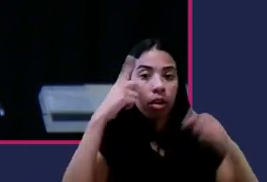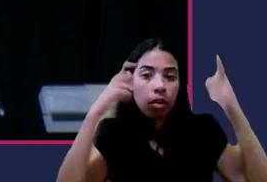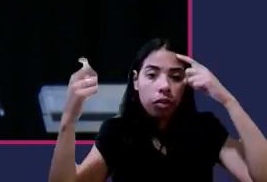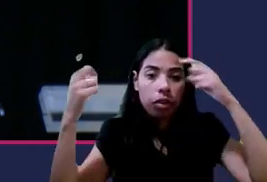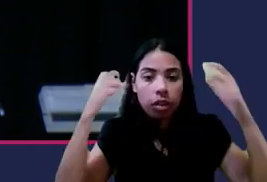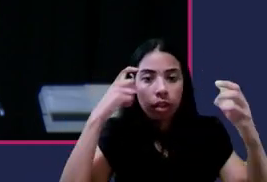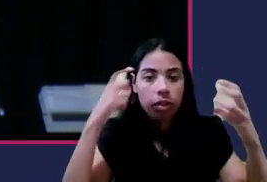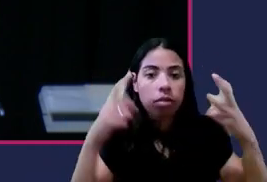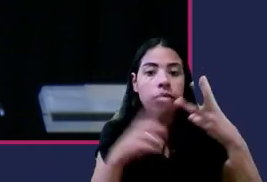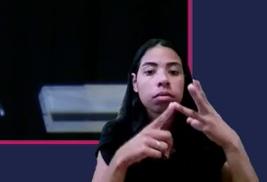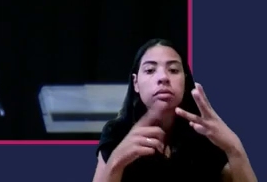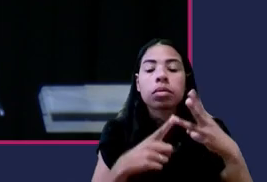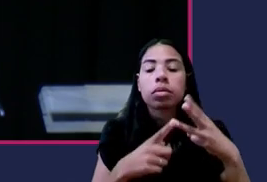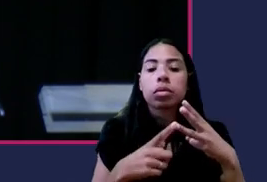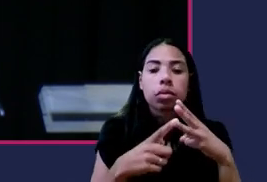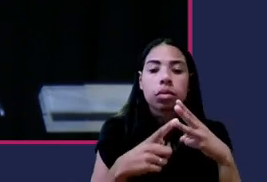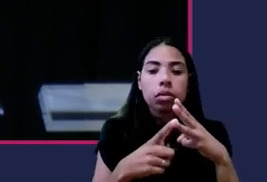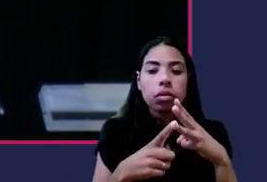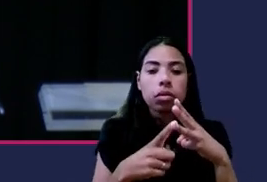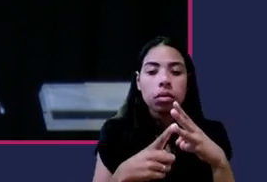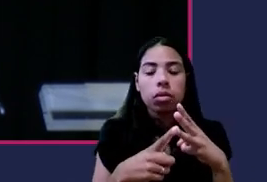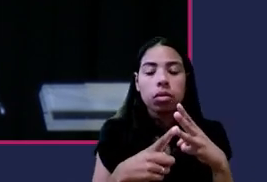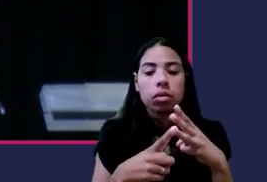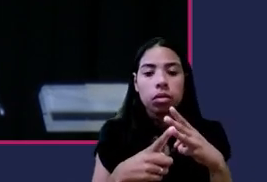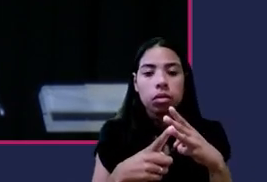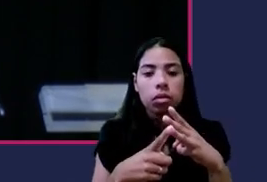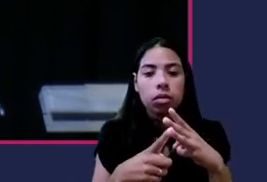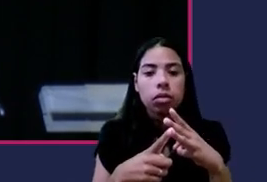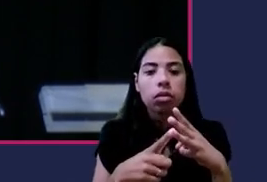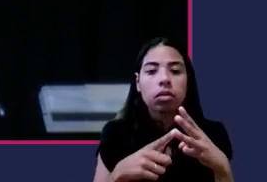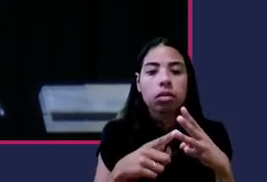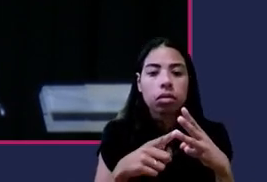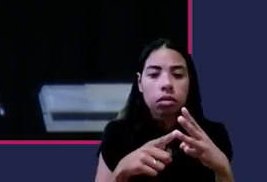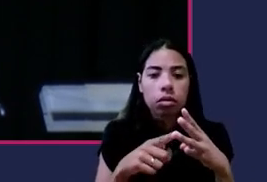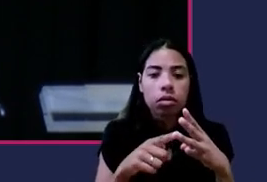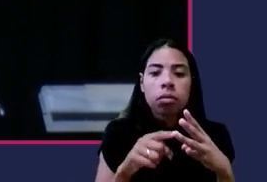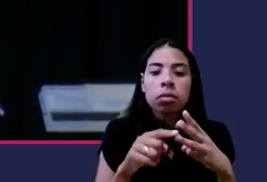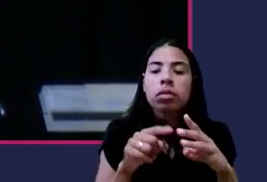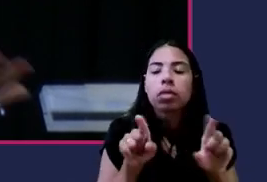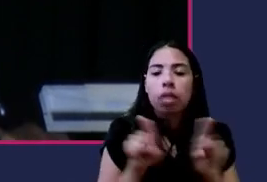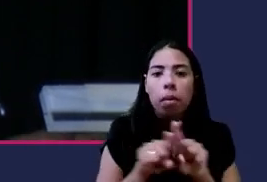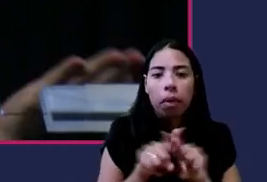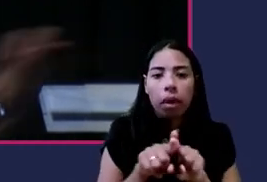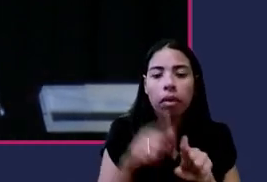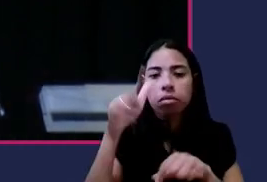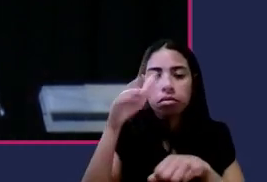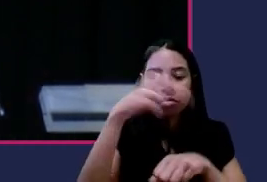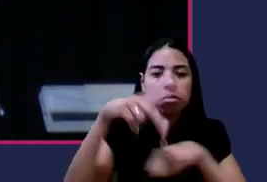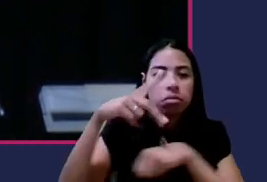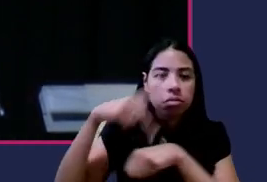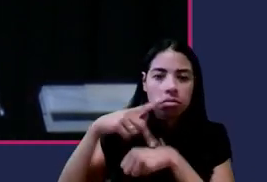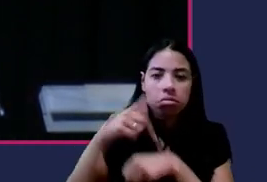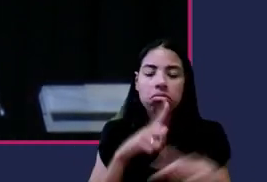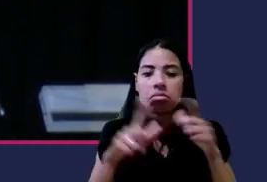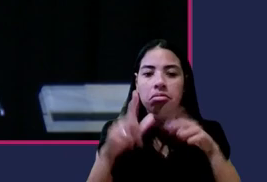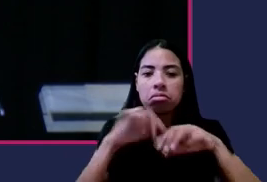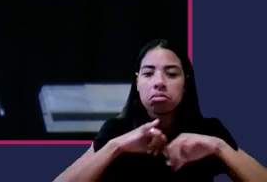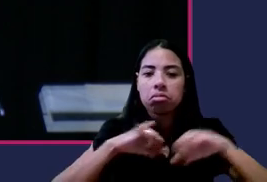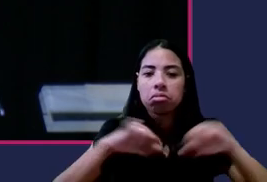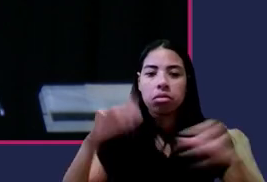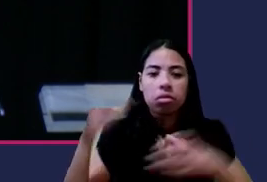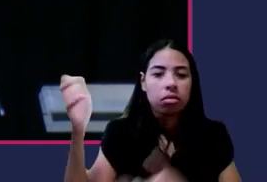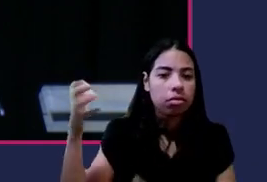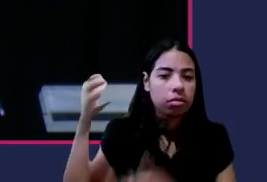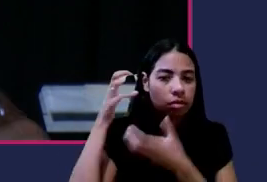the Lusophone Award, the Critics Award, and for public education. Now,